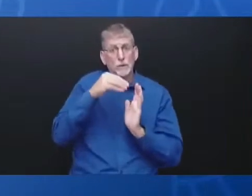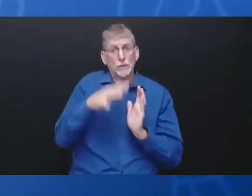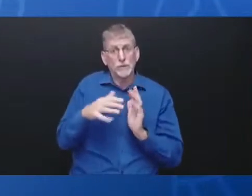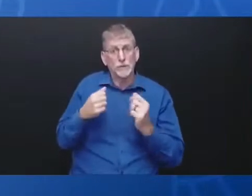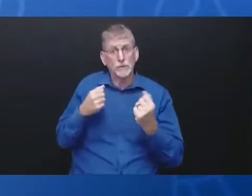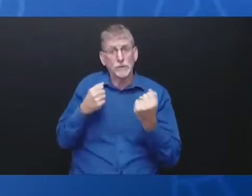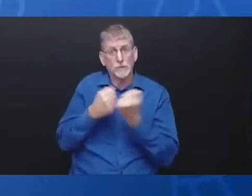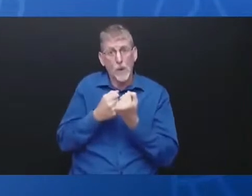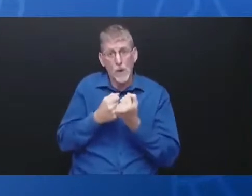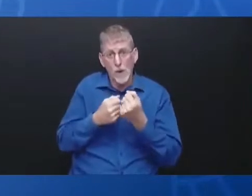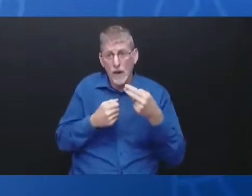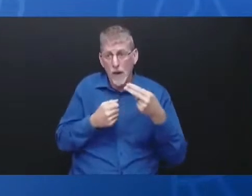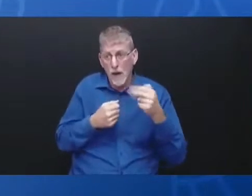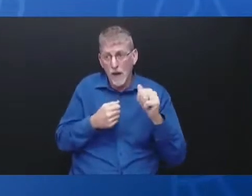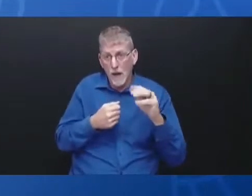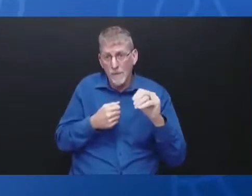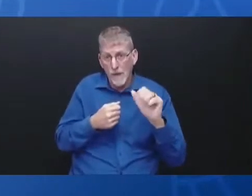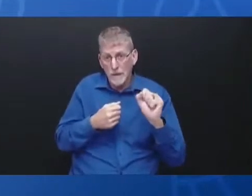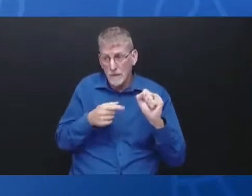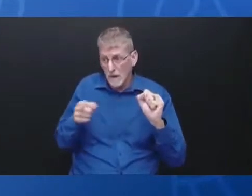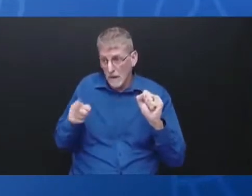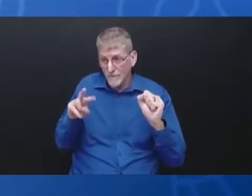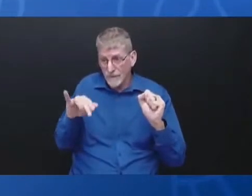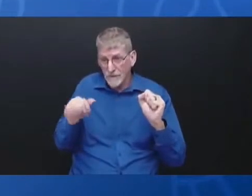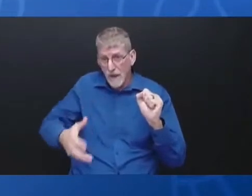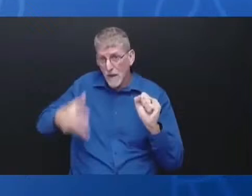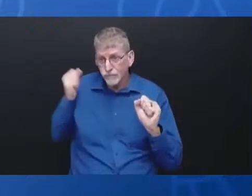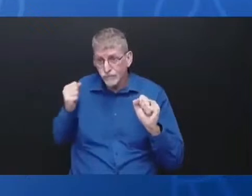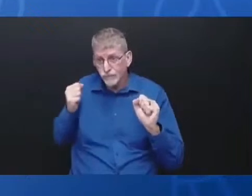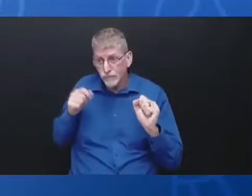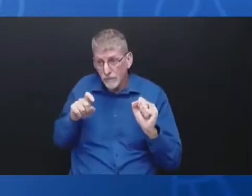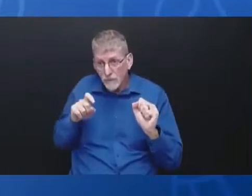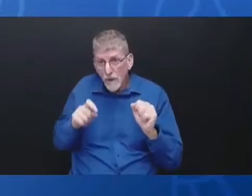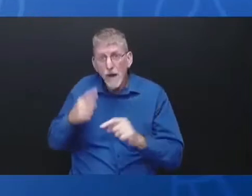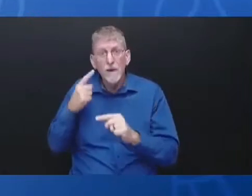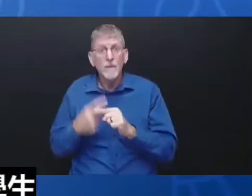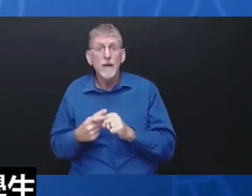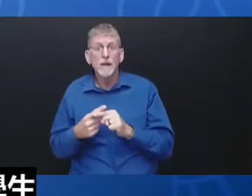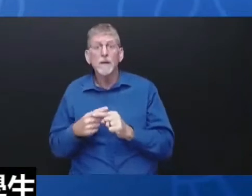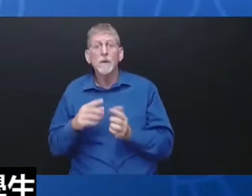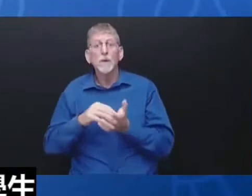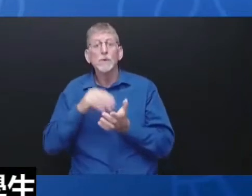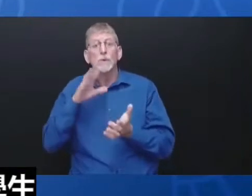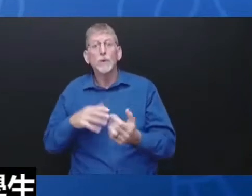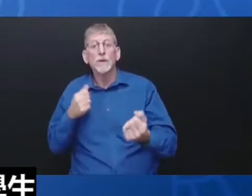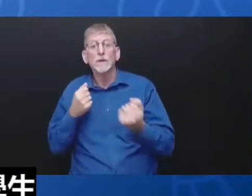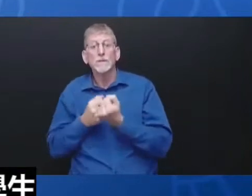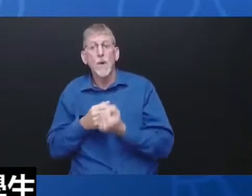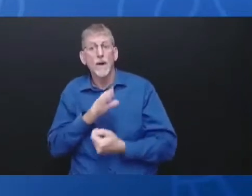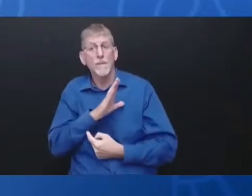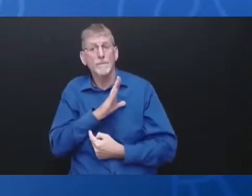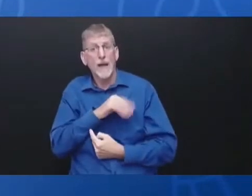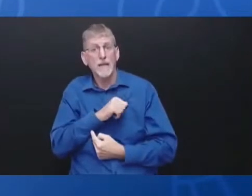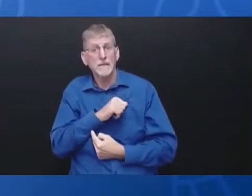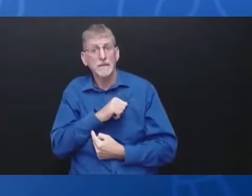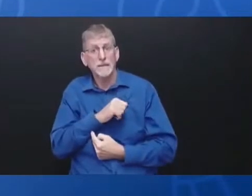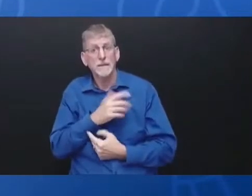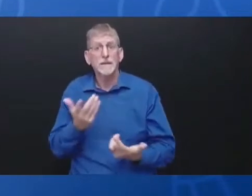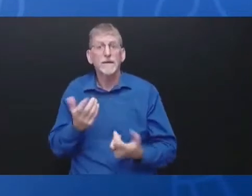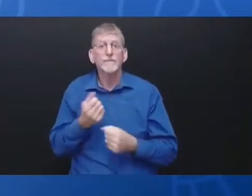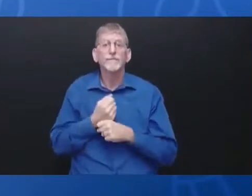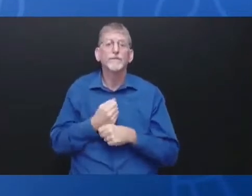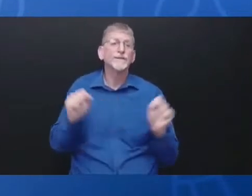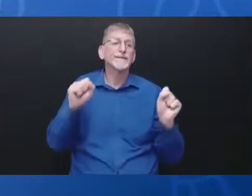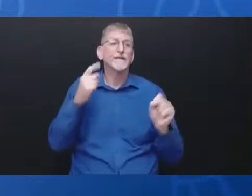include students who support Palestine or the freedom of the Palestinians, or showing sympathy